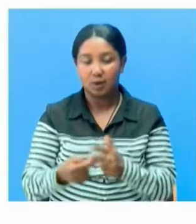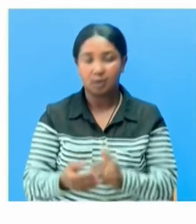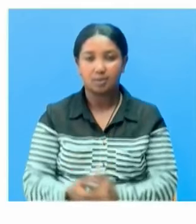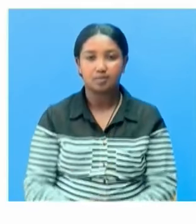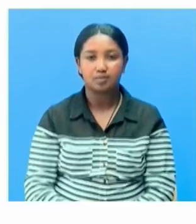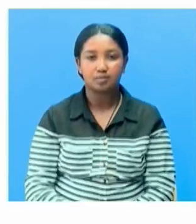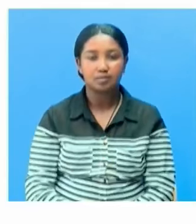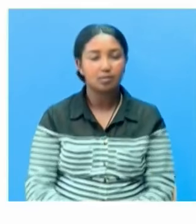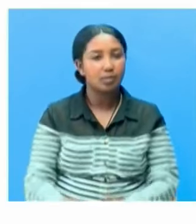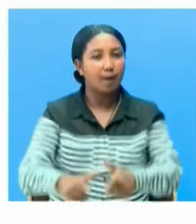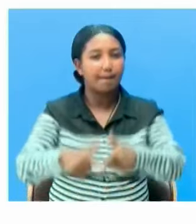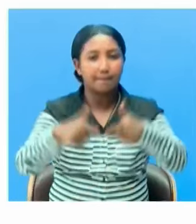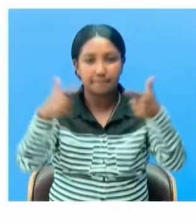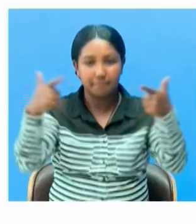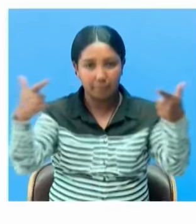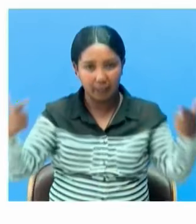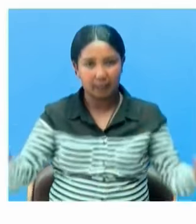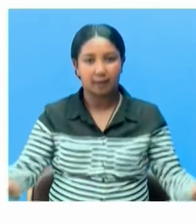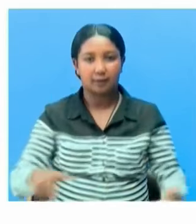big.